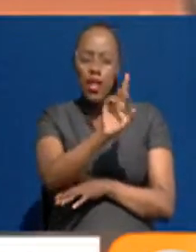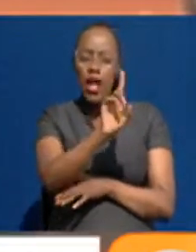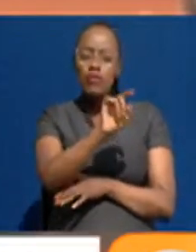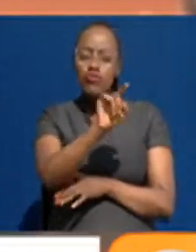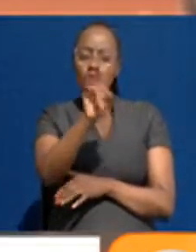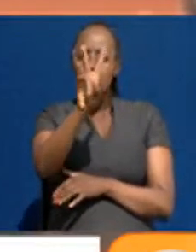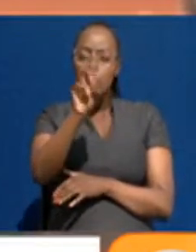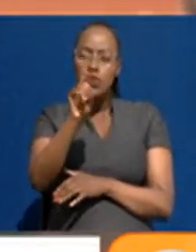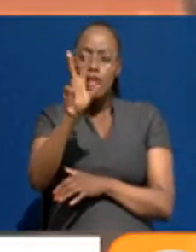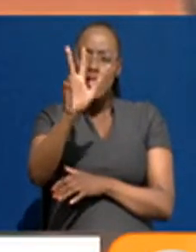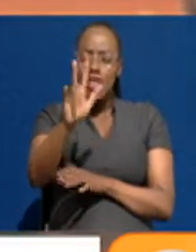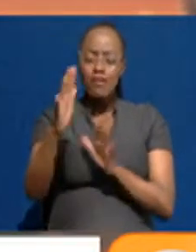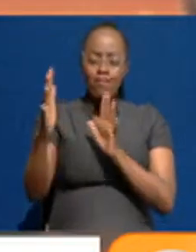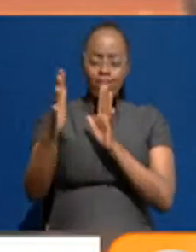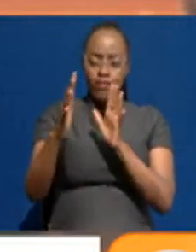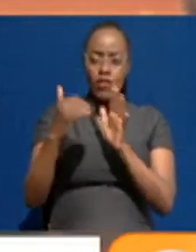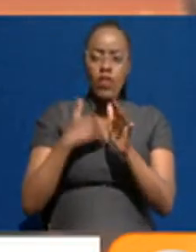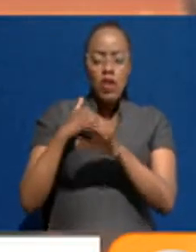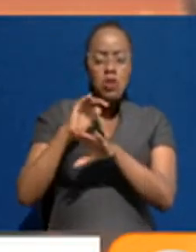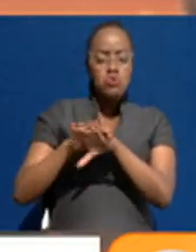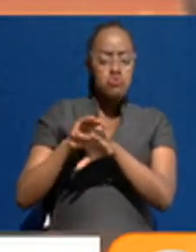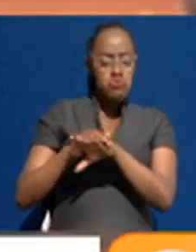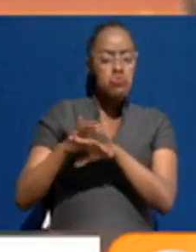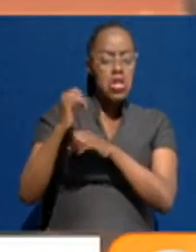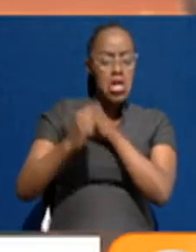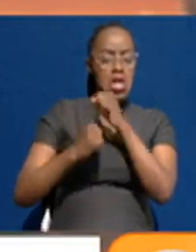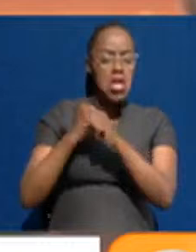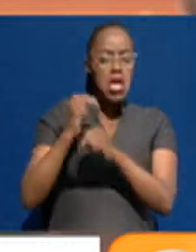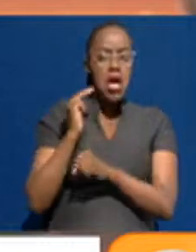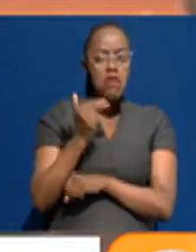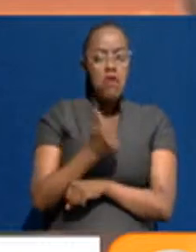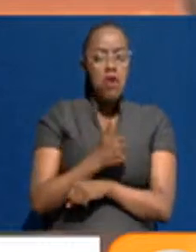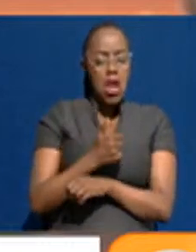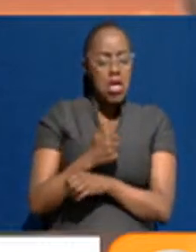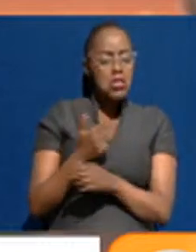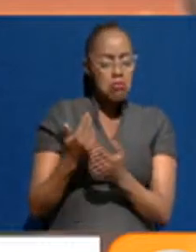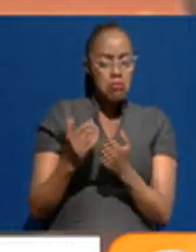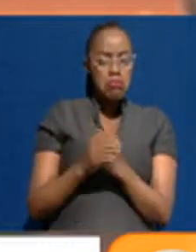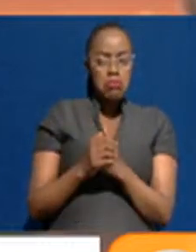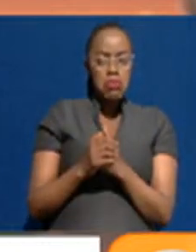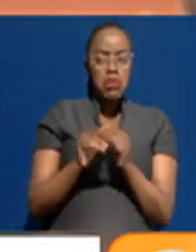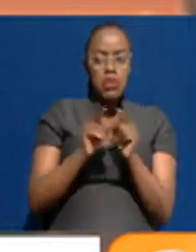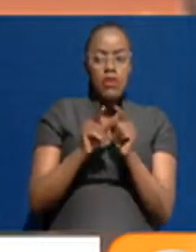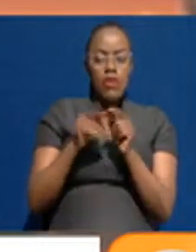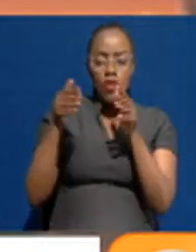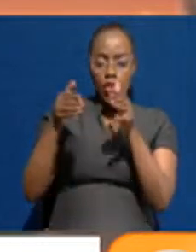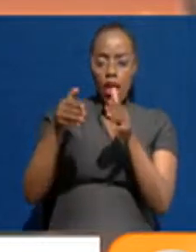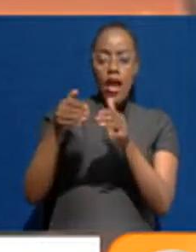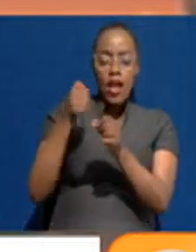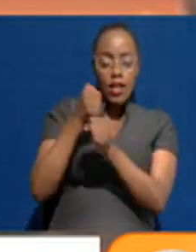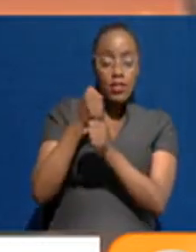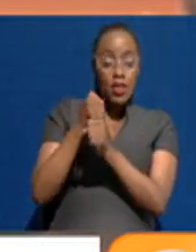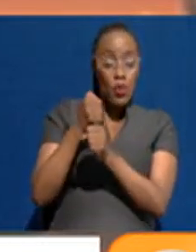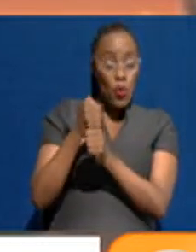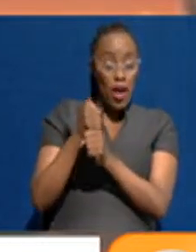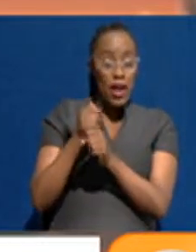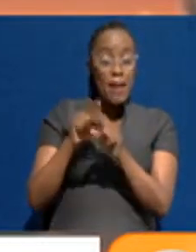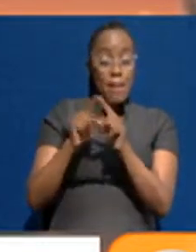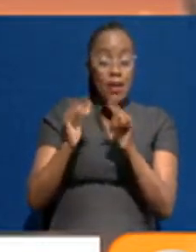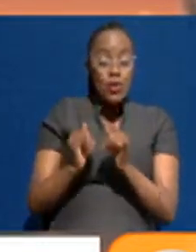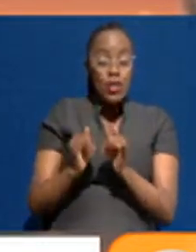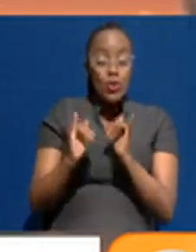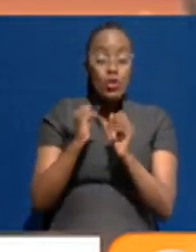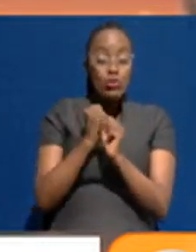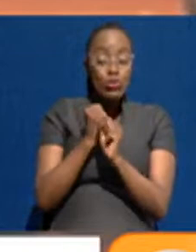2023 has obviously been a good year for us, and thank you for the kind words. What we try to